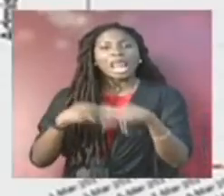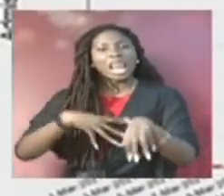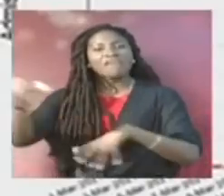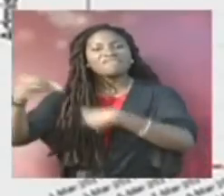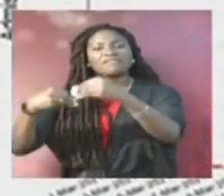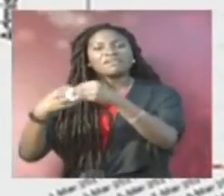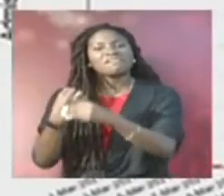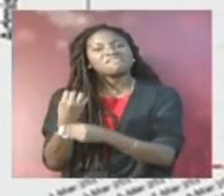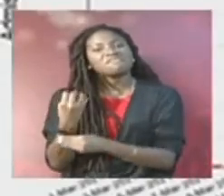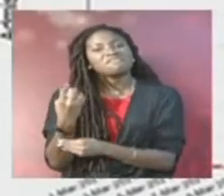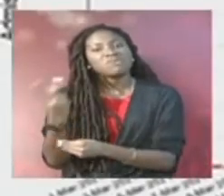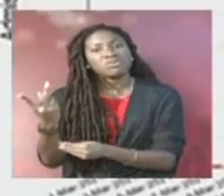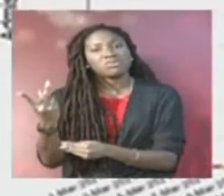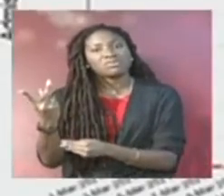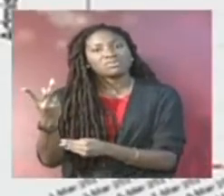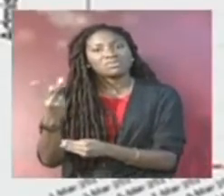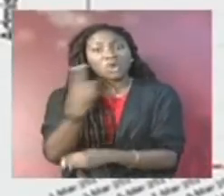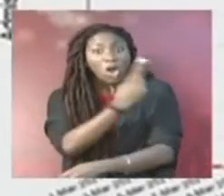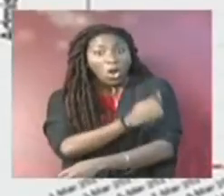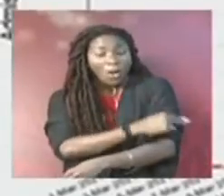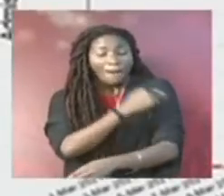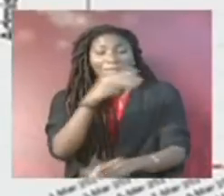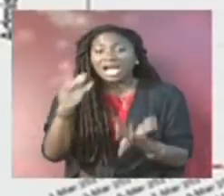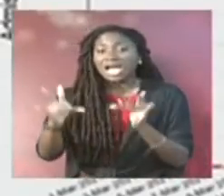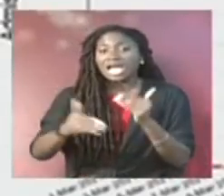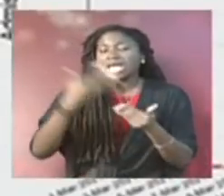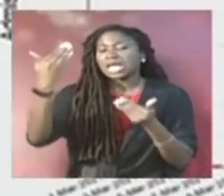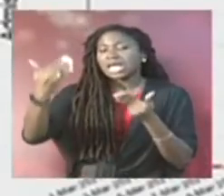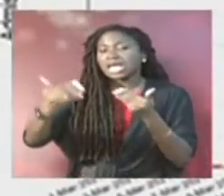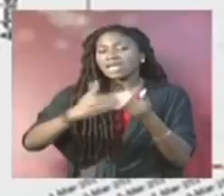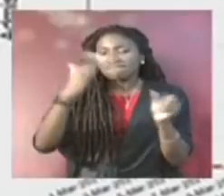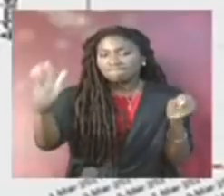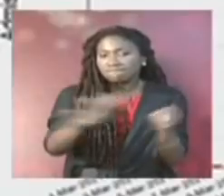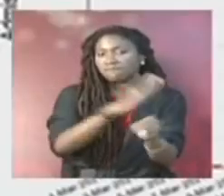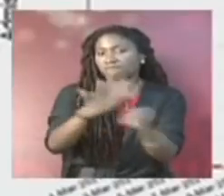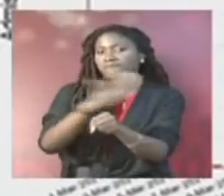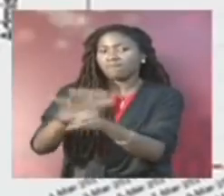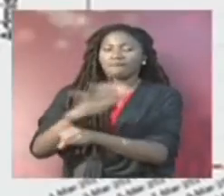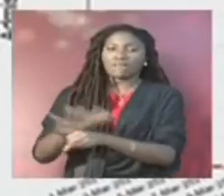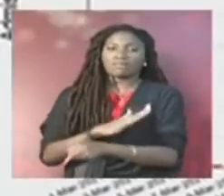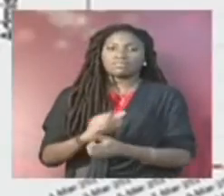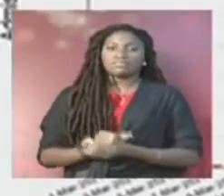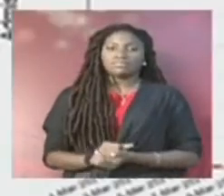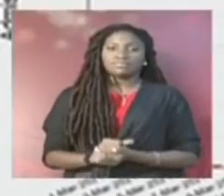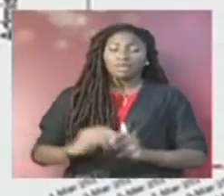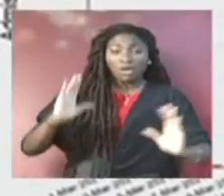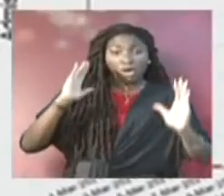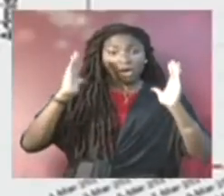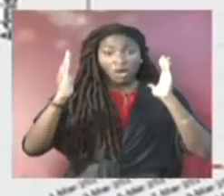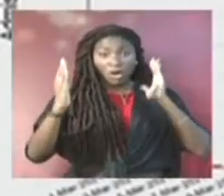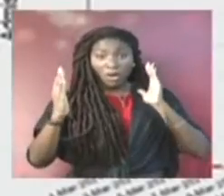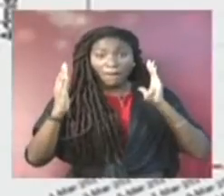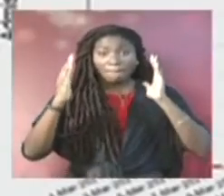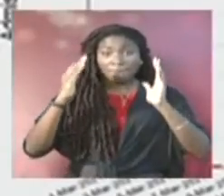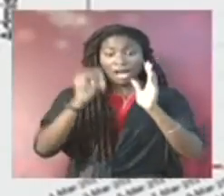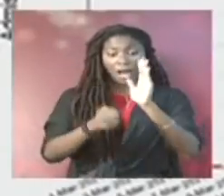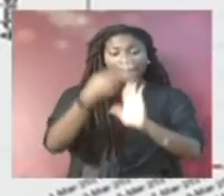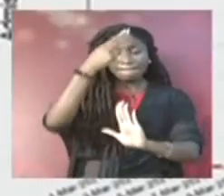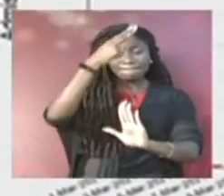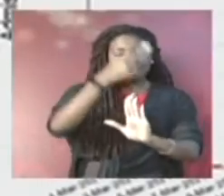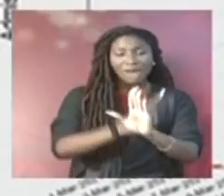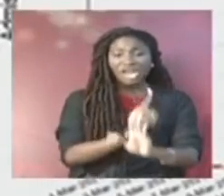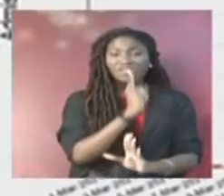This line graph demonstrates the trend in terms of admissions that have been ongoing between the period March 1st up until